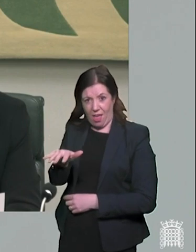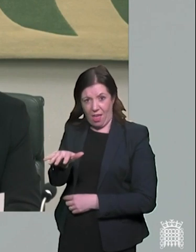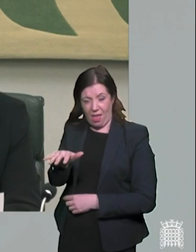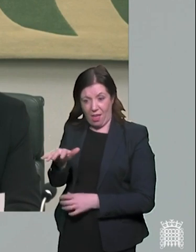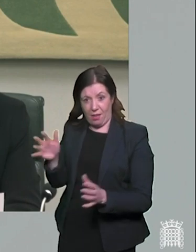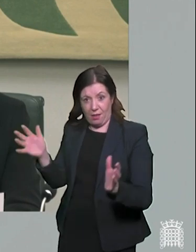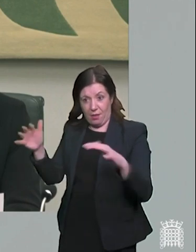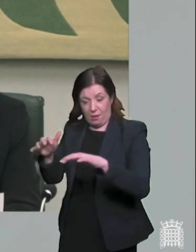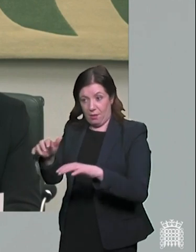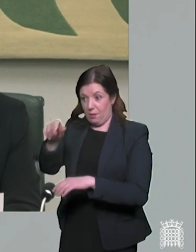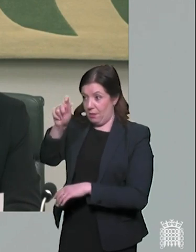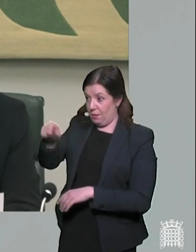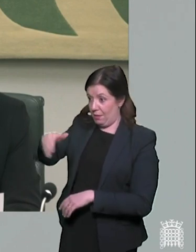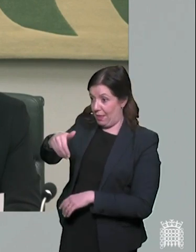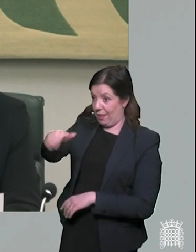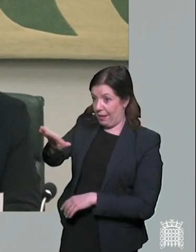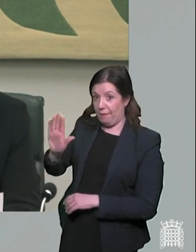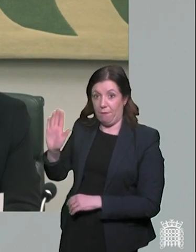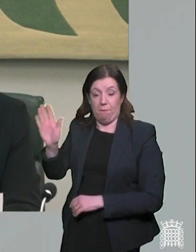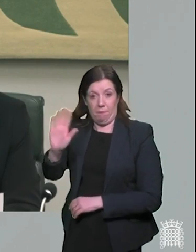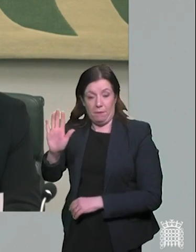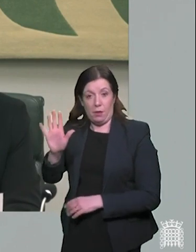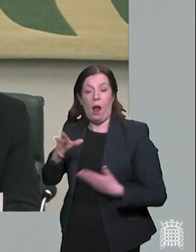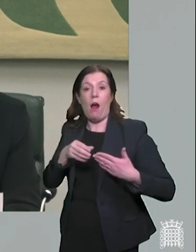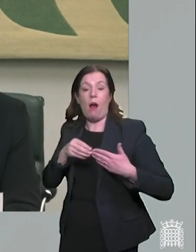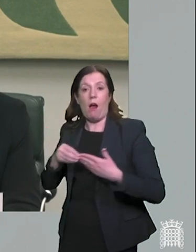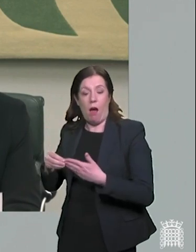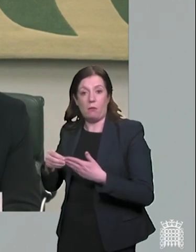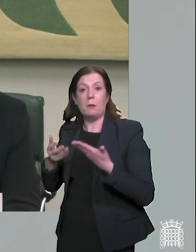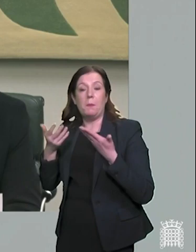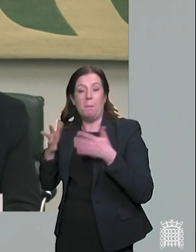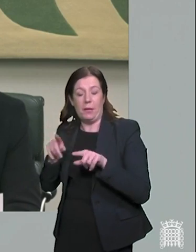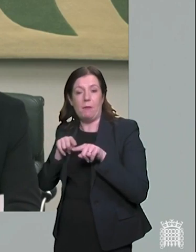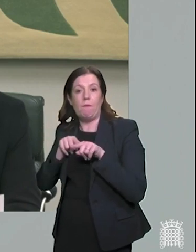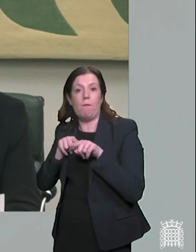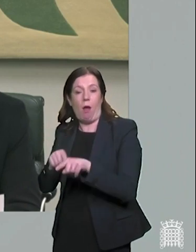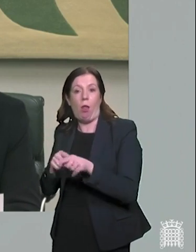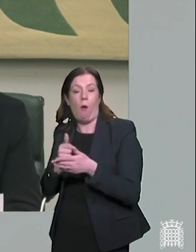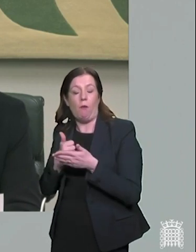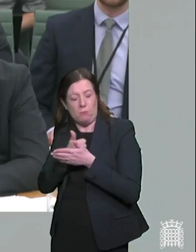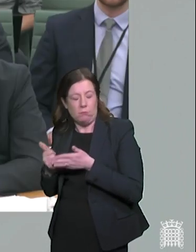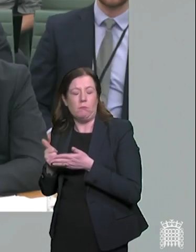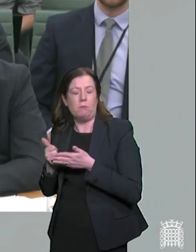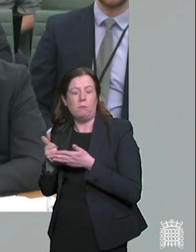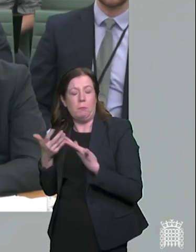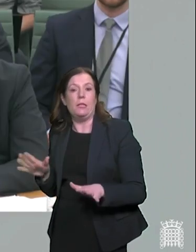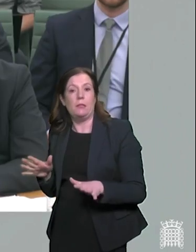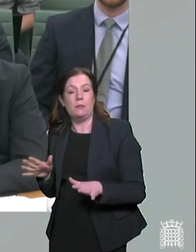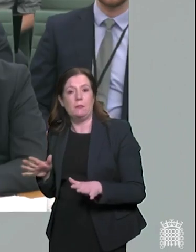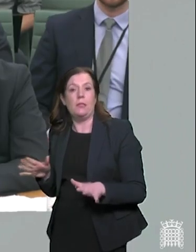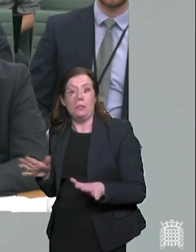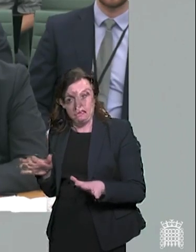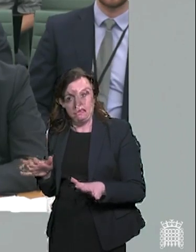gatherings to wish staff farewell that the guidance had been followed at all times. Do you want